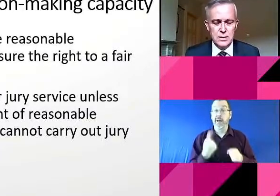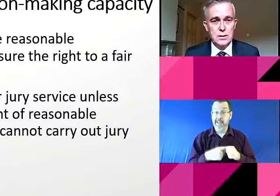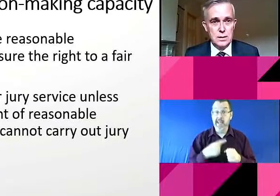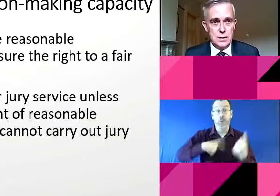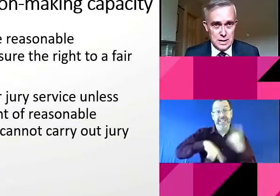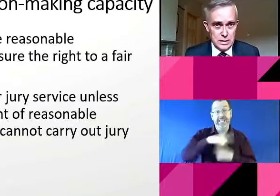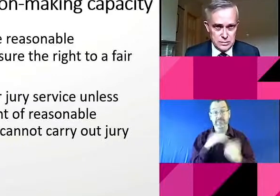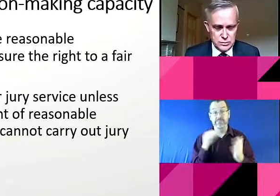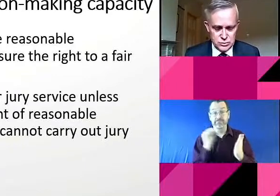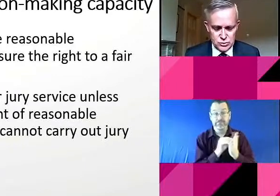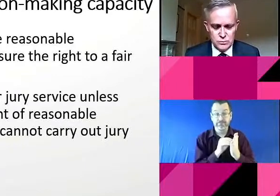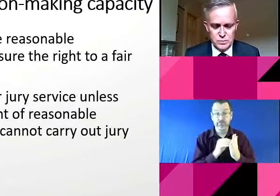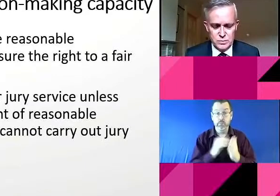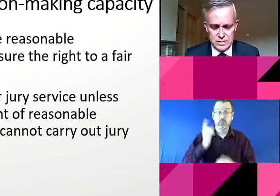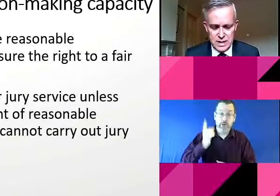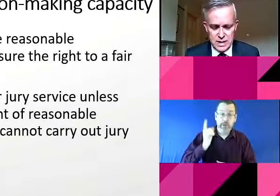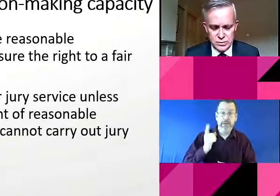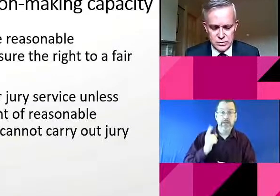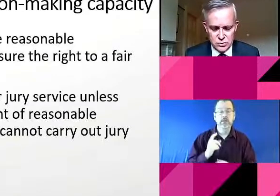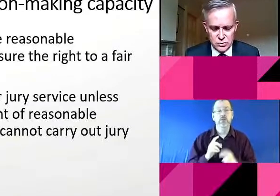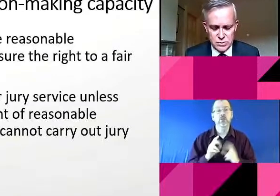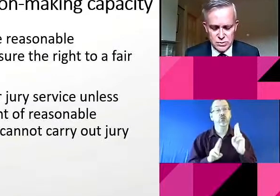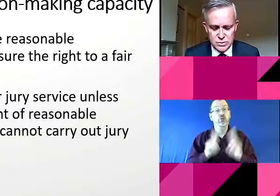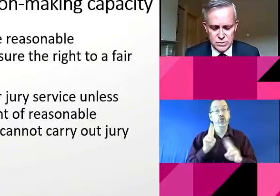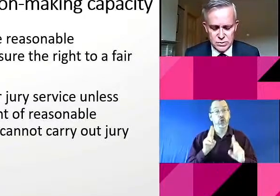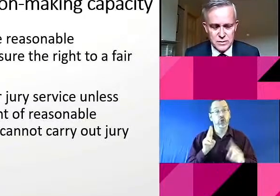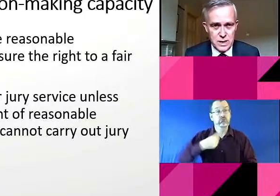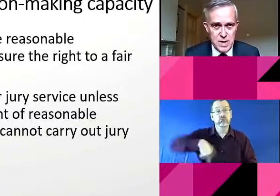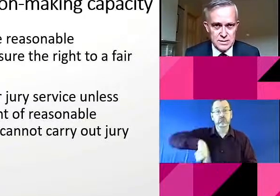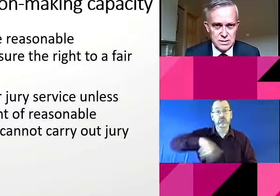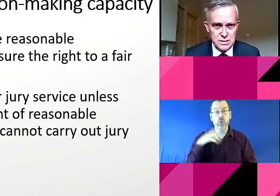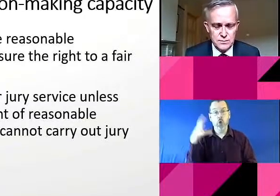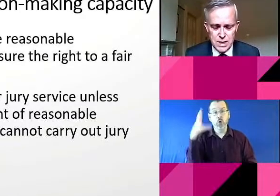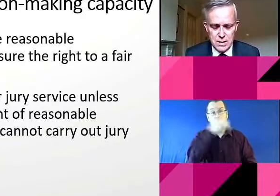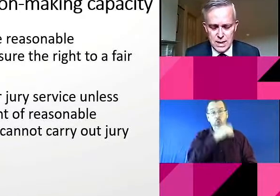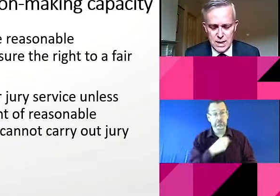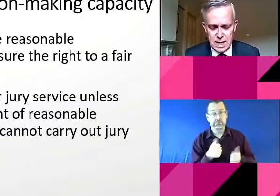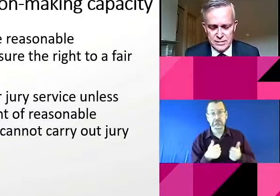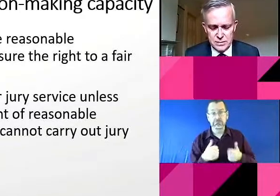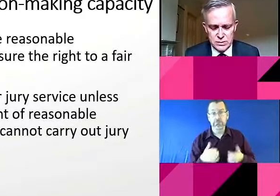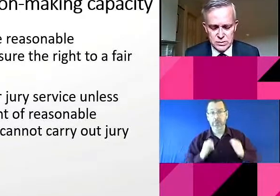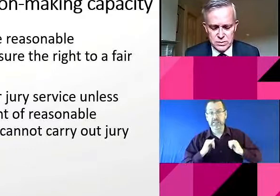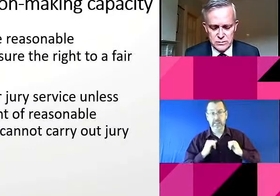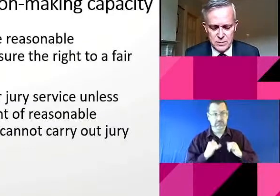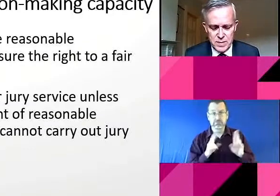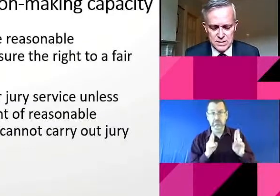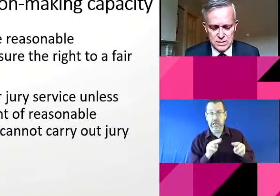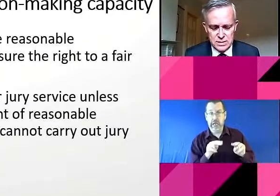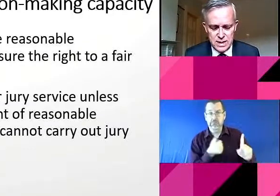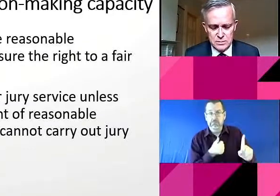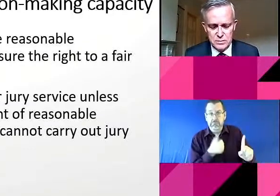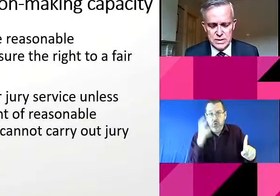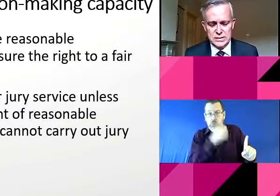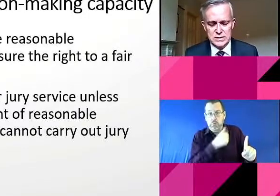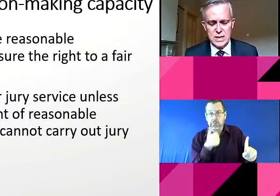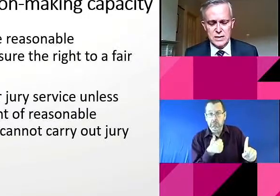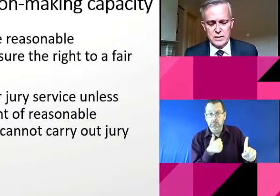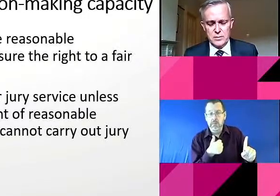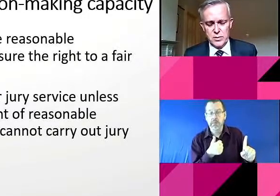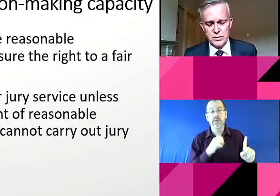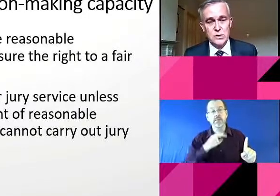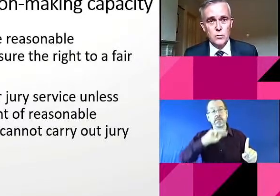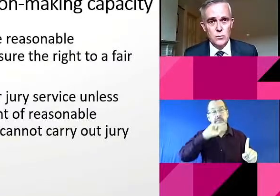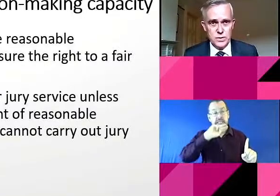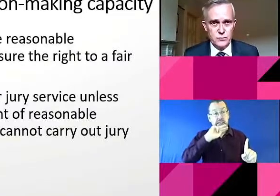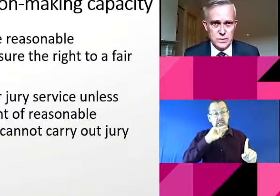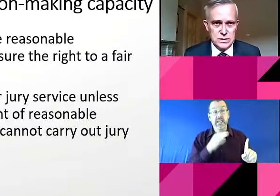that there should be that presumption of capacity. And that presumption of capacity then means that